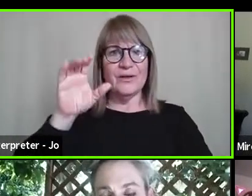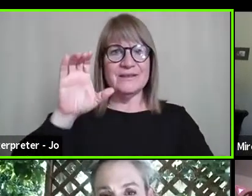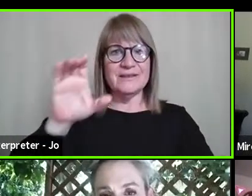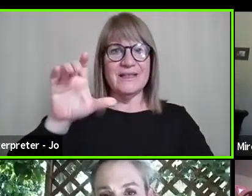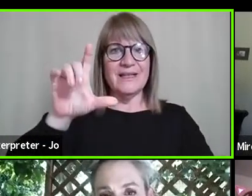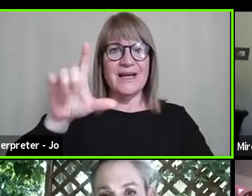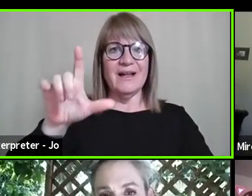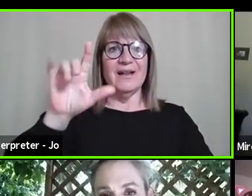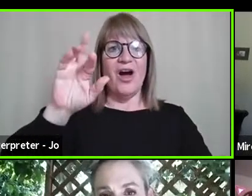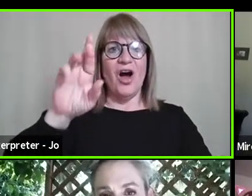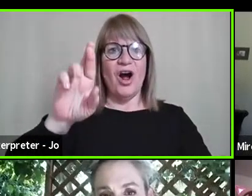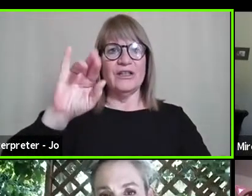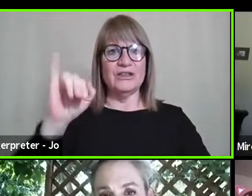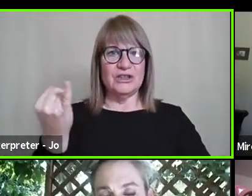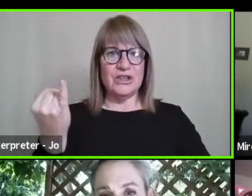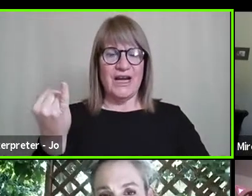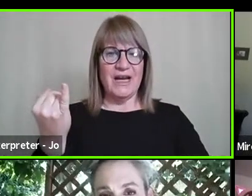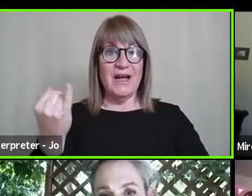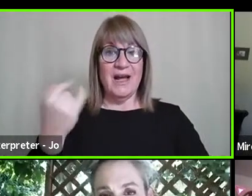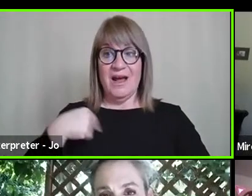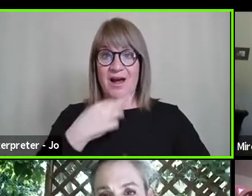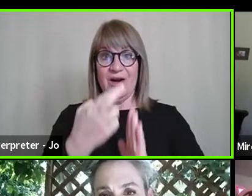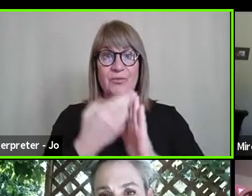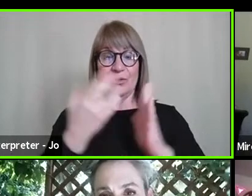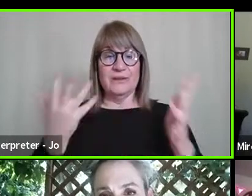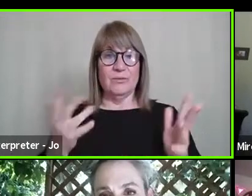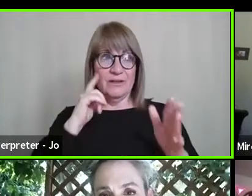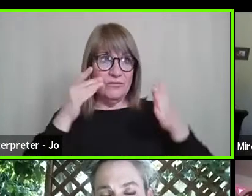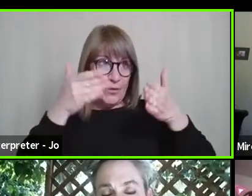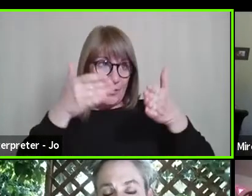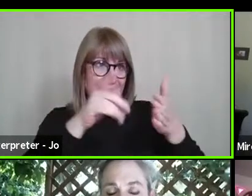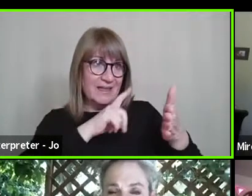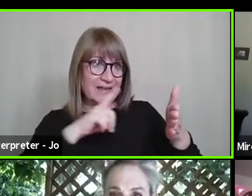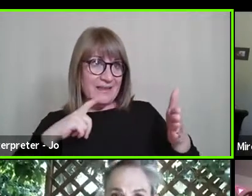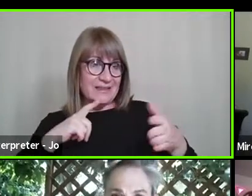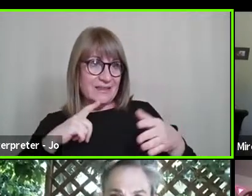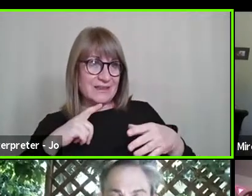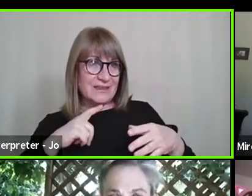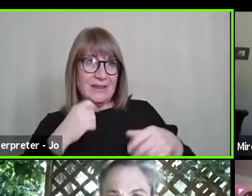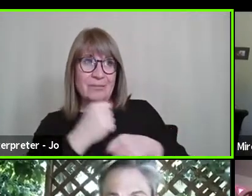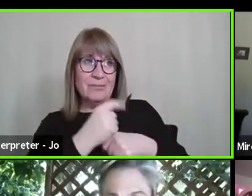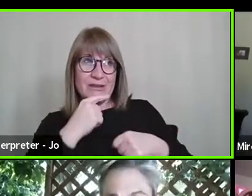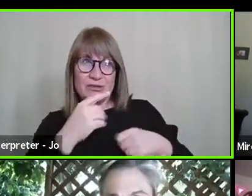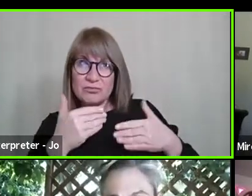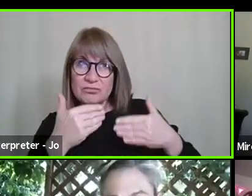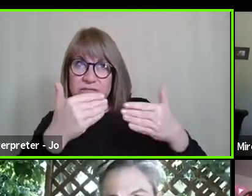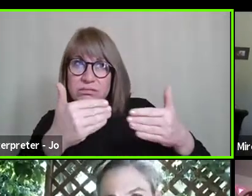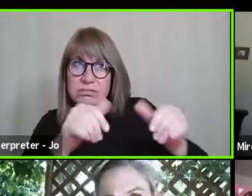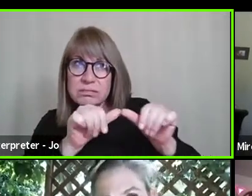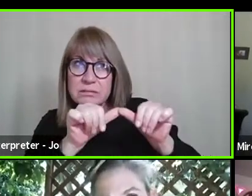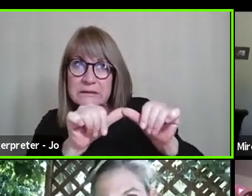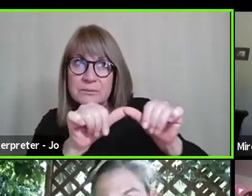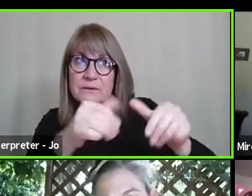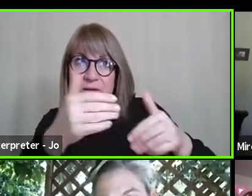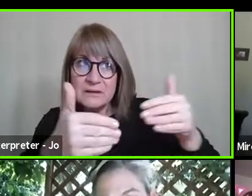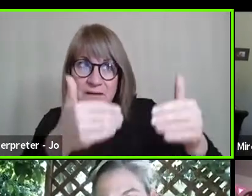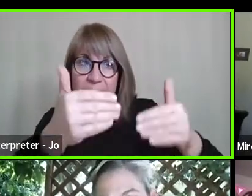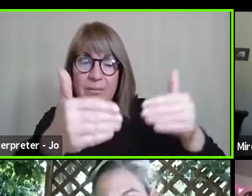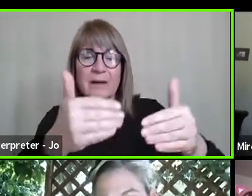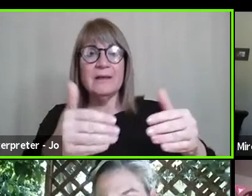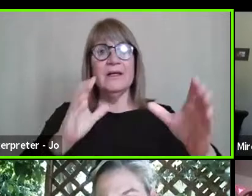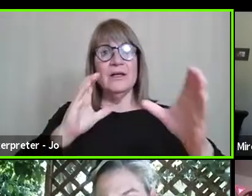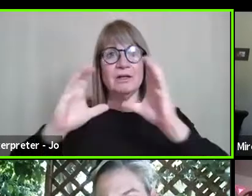role has been largely focused on like the legislative piece like making sure that things are moving forward um communicating and